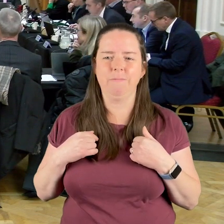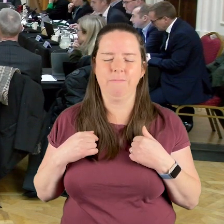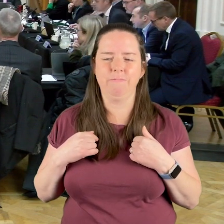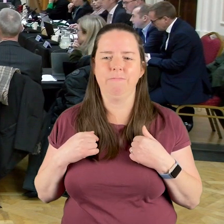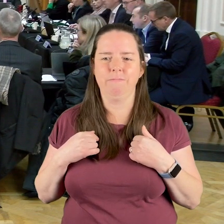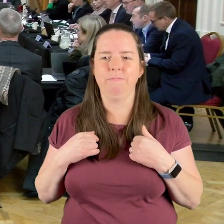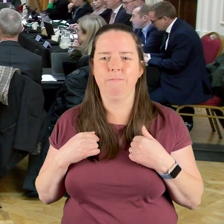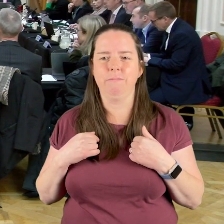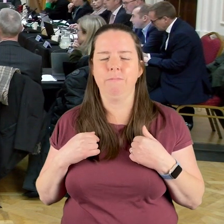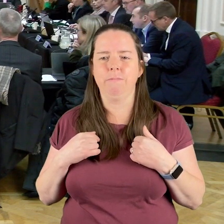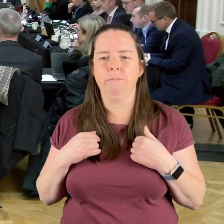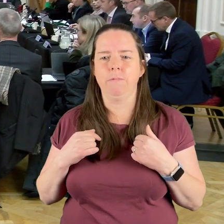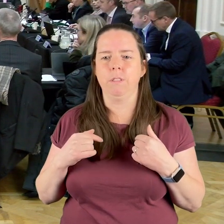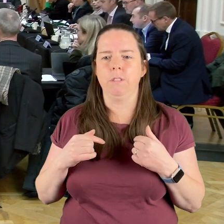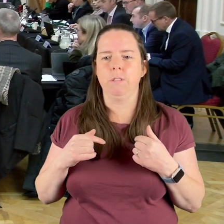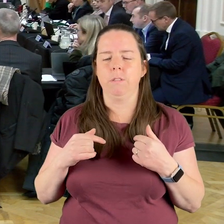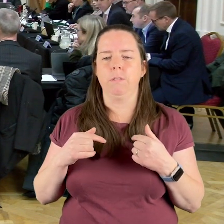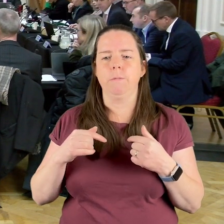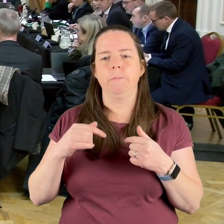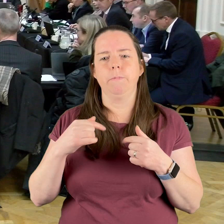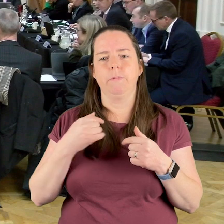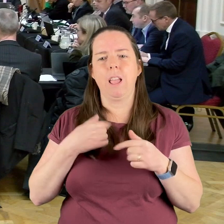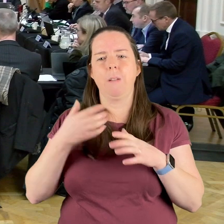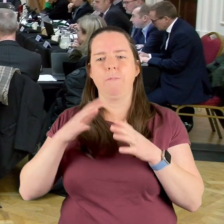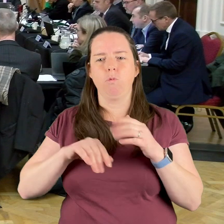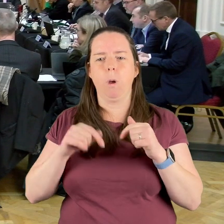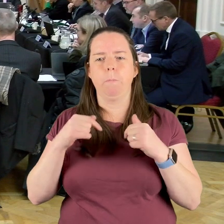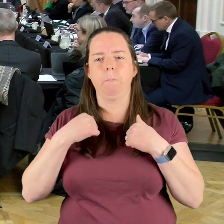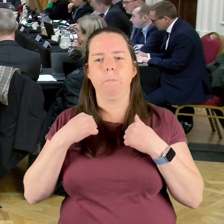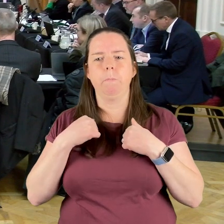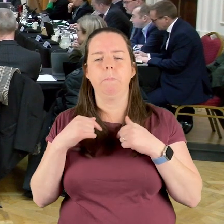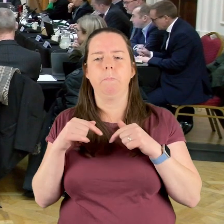enthusiastic clinicians. And I come from